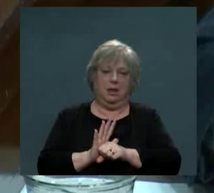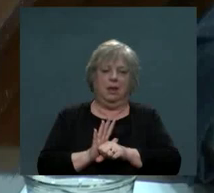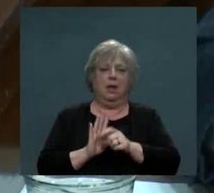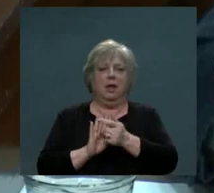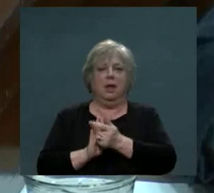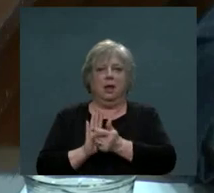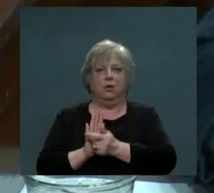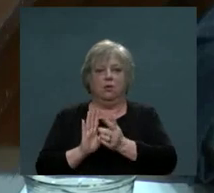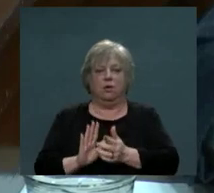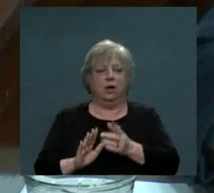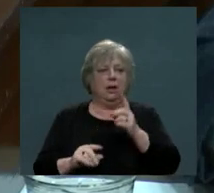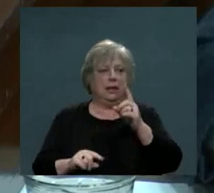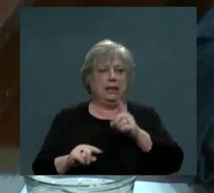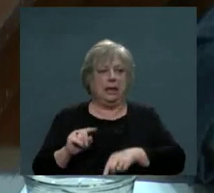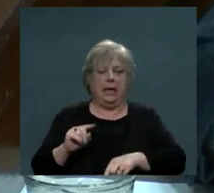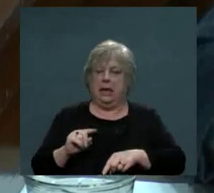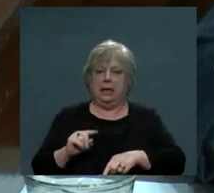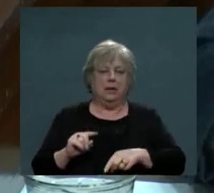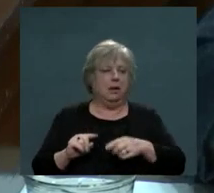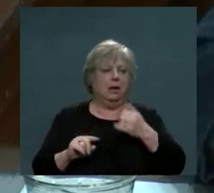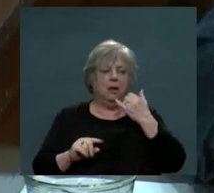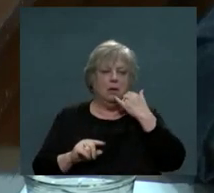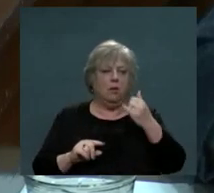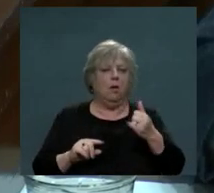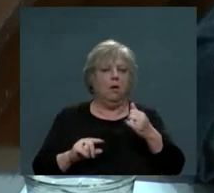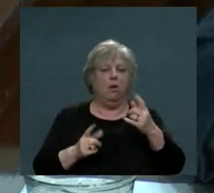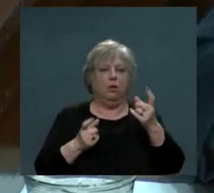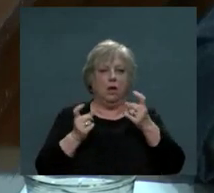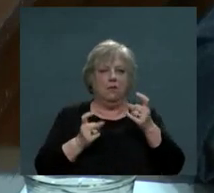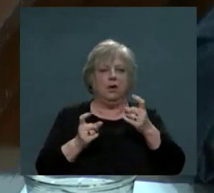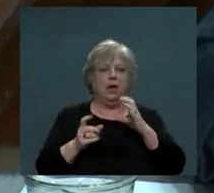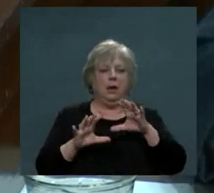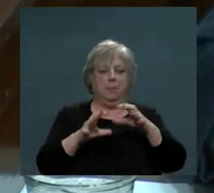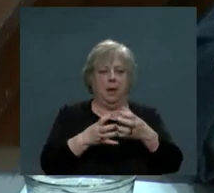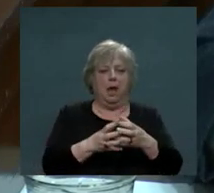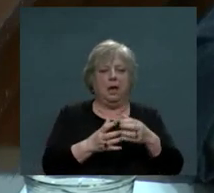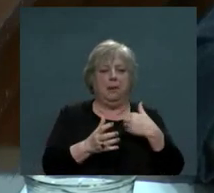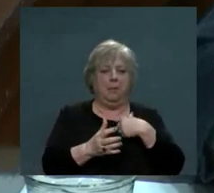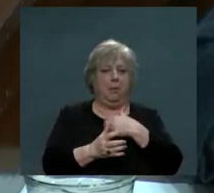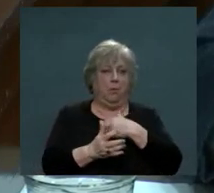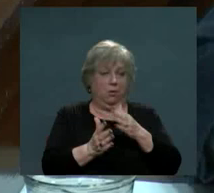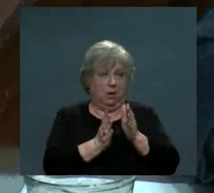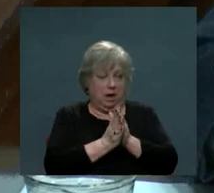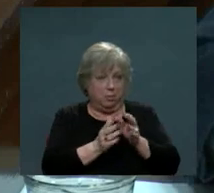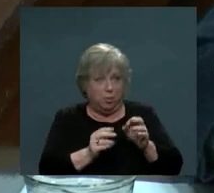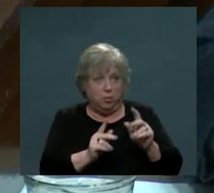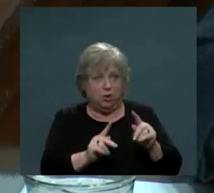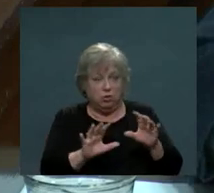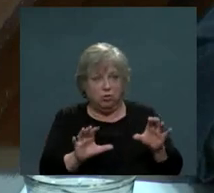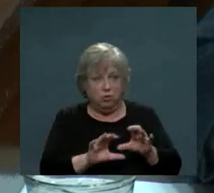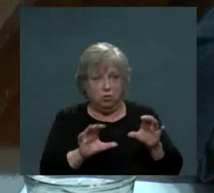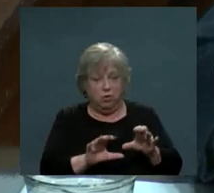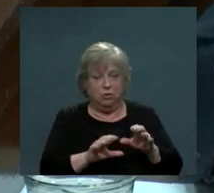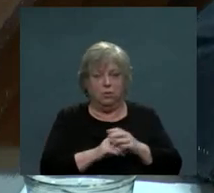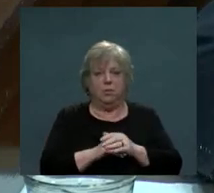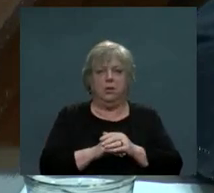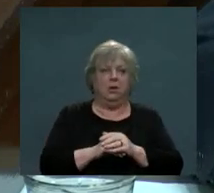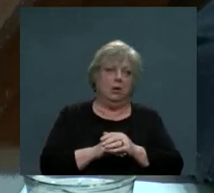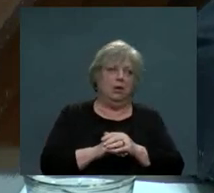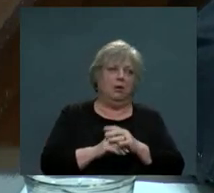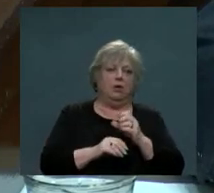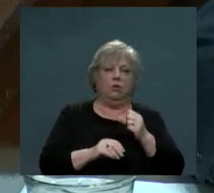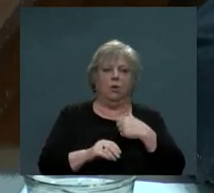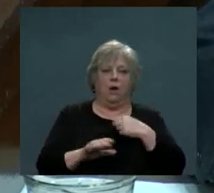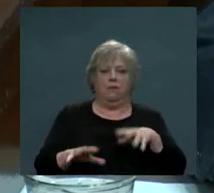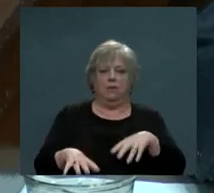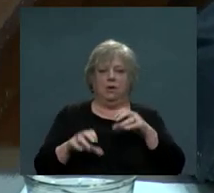attorneys can't call governing body members and ask for permission to do something. So I have taken